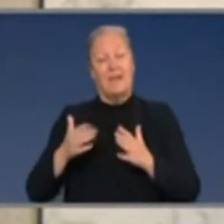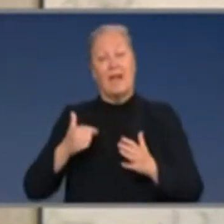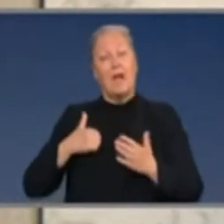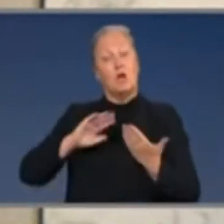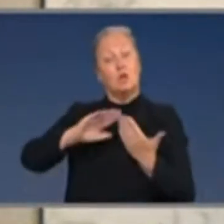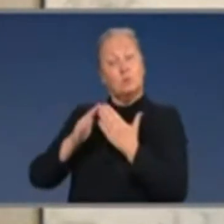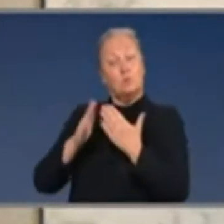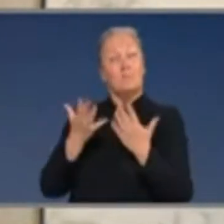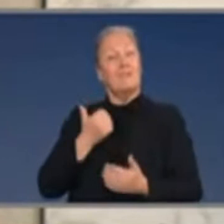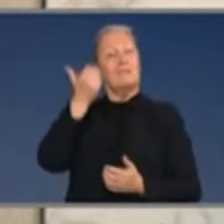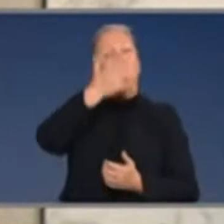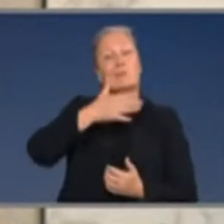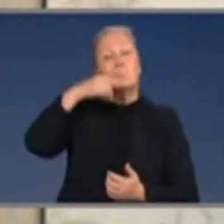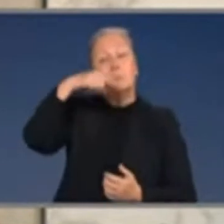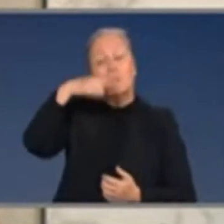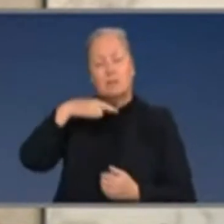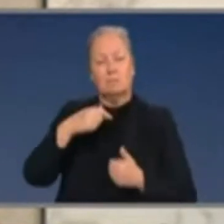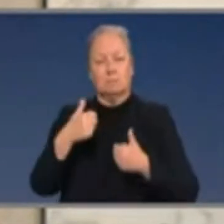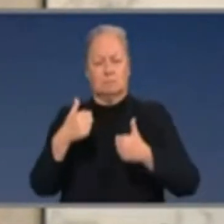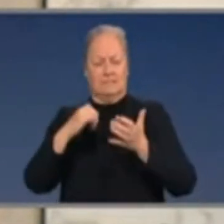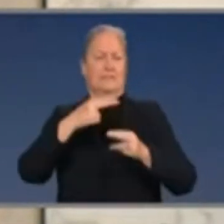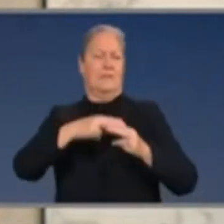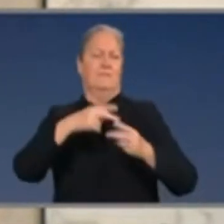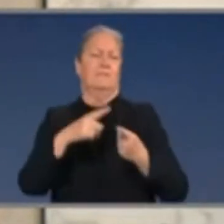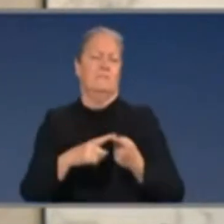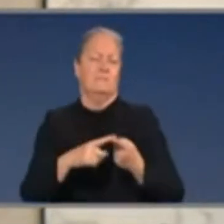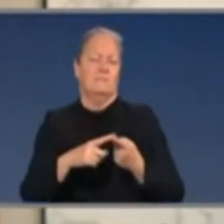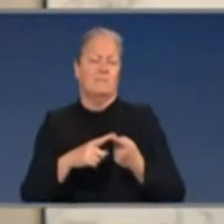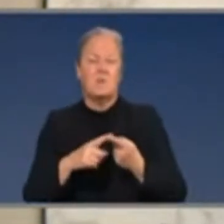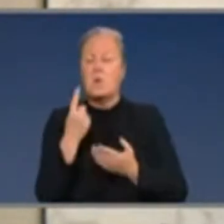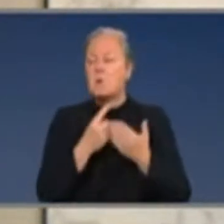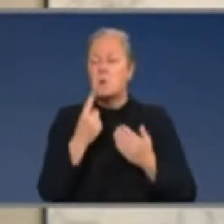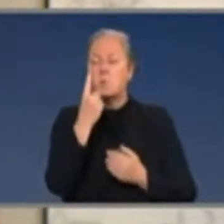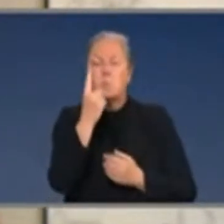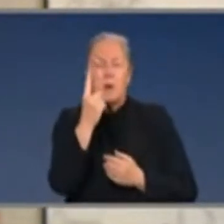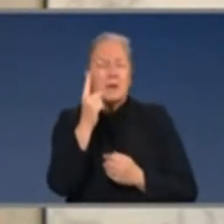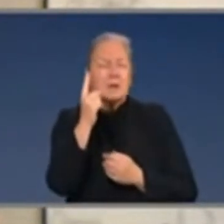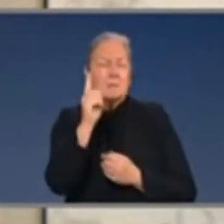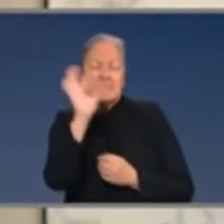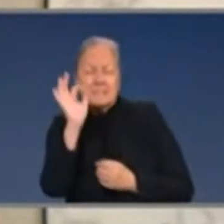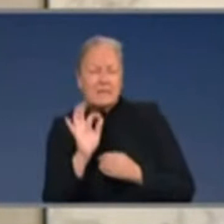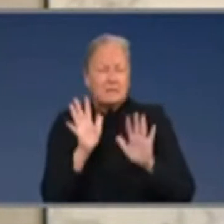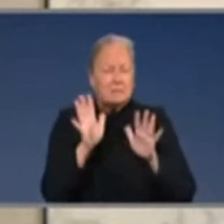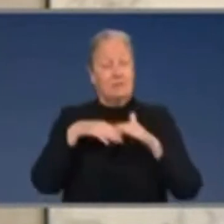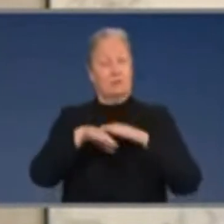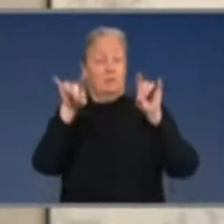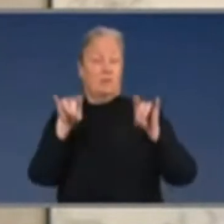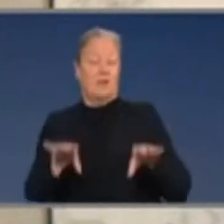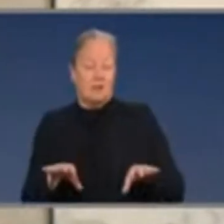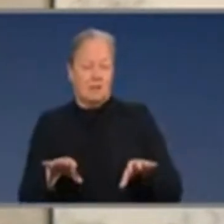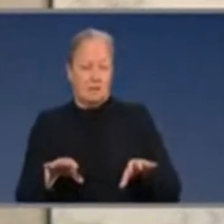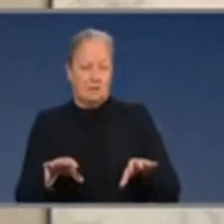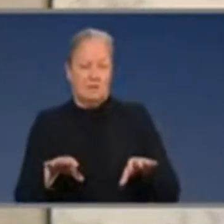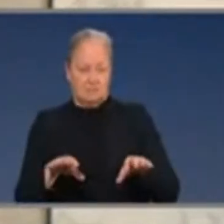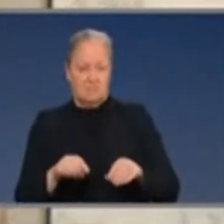communities pretty safe. Less than 1% of our population Australia-wide, or out